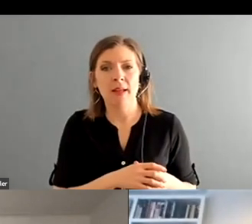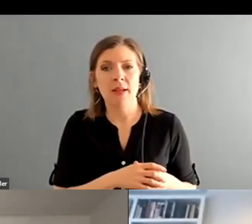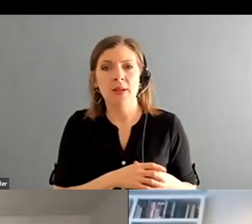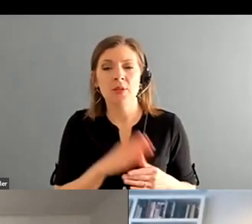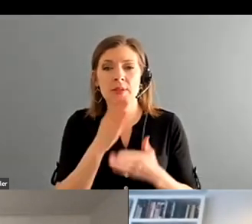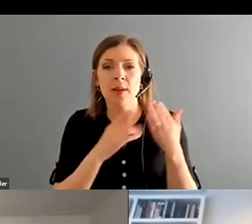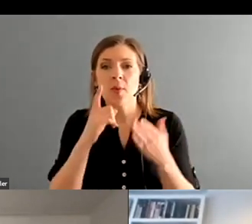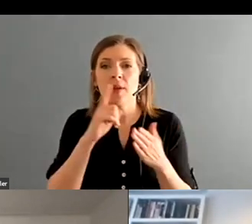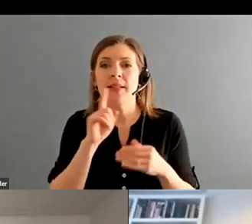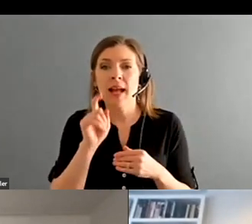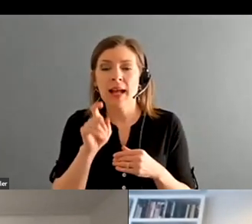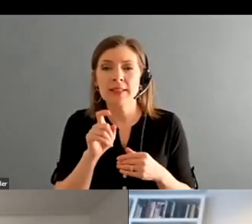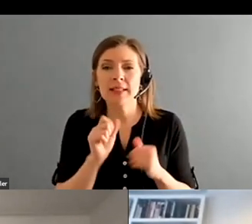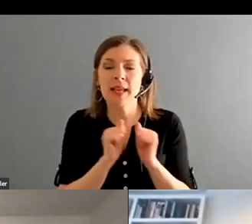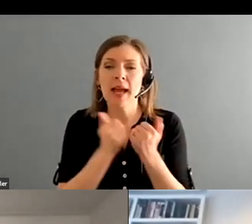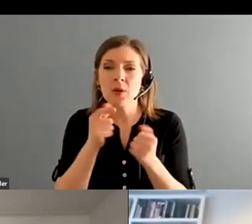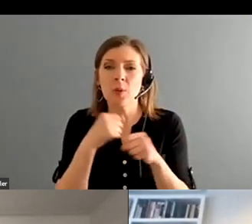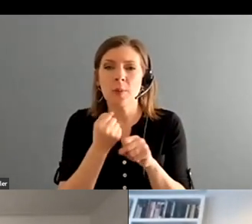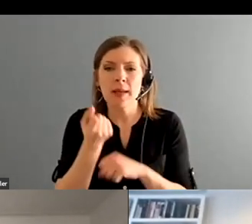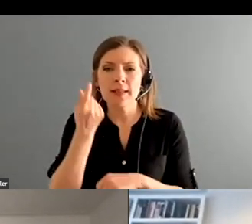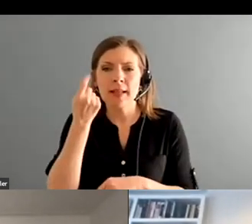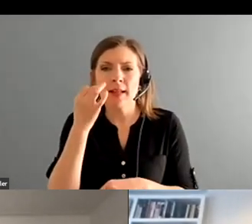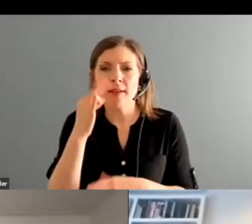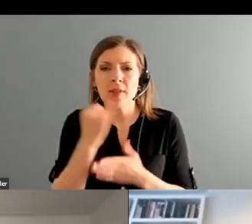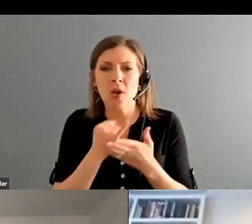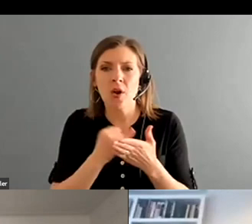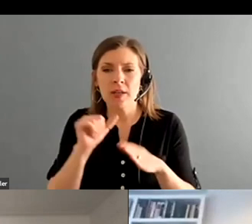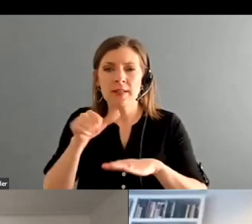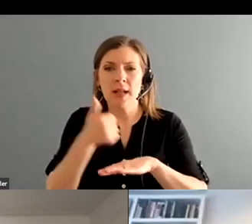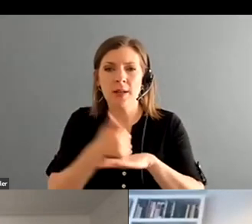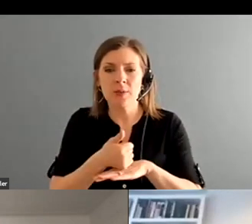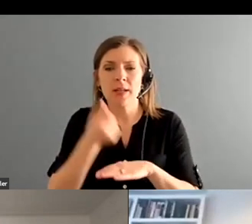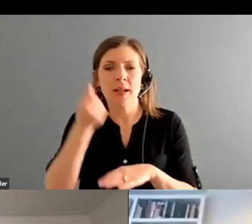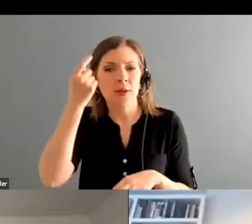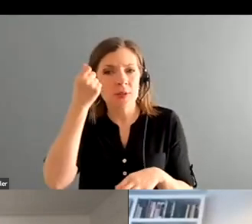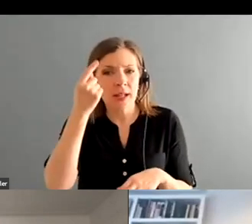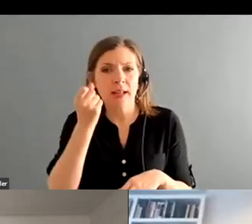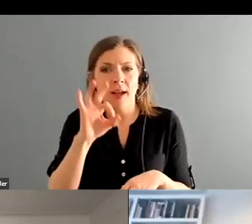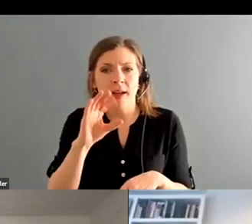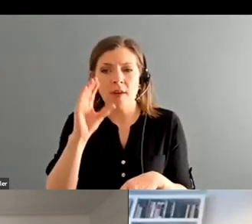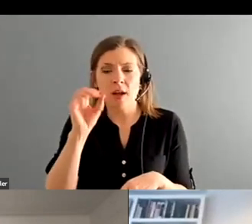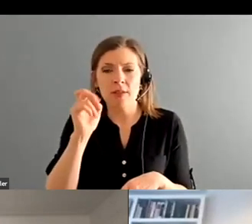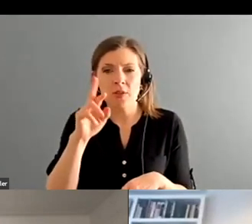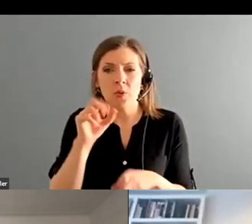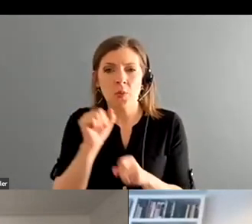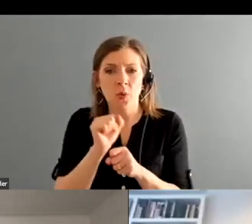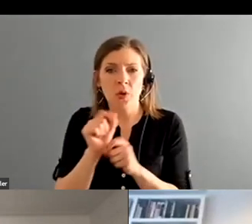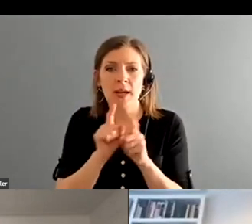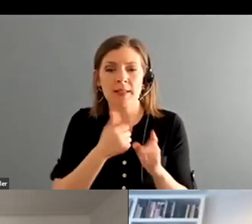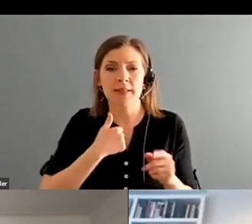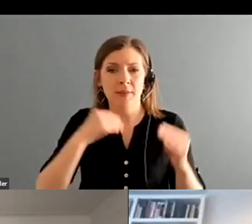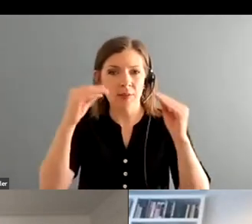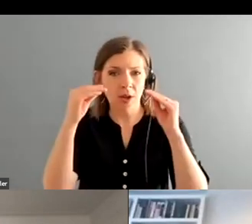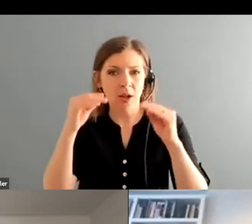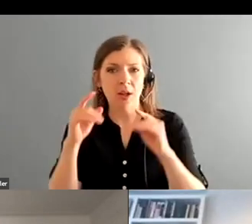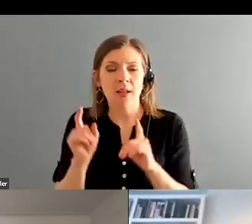is asking, how do you make sense of the art establishment's understanding of Oscar Aro's work as self-taught?